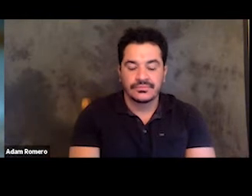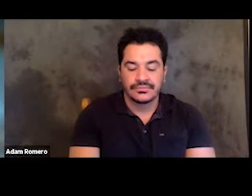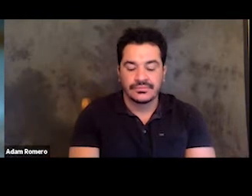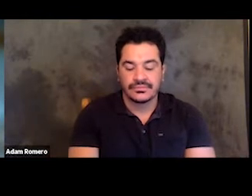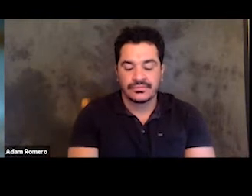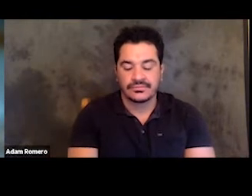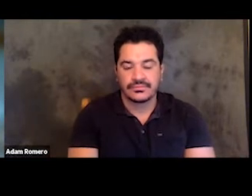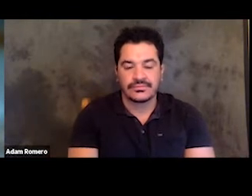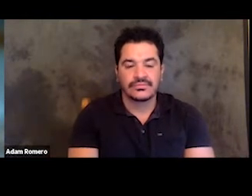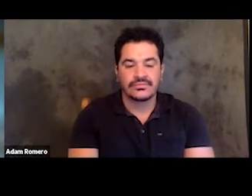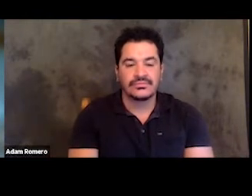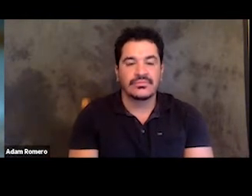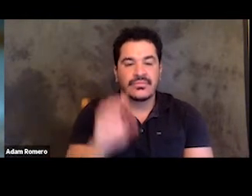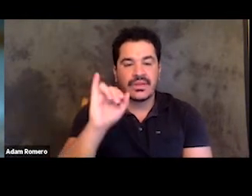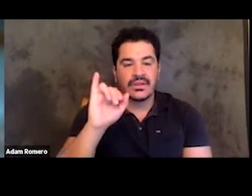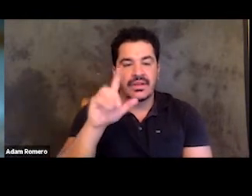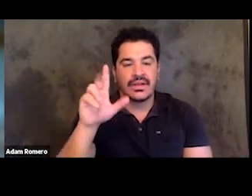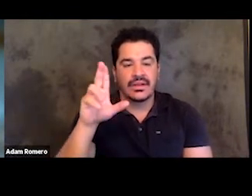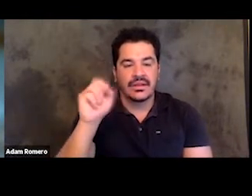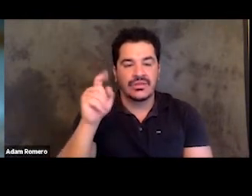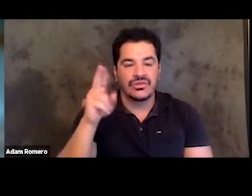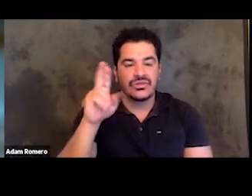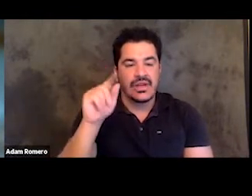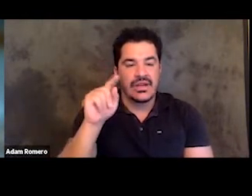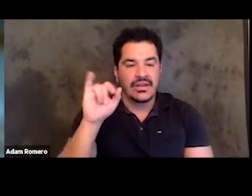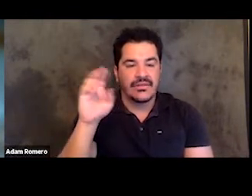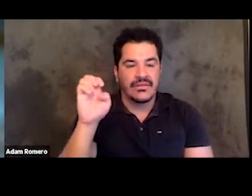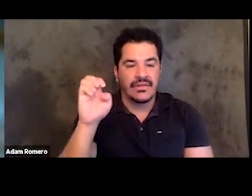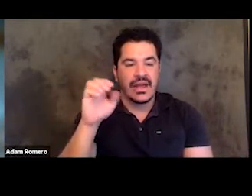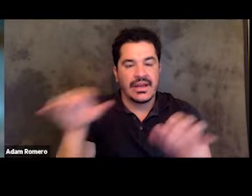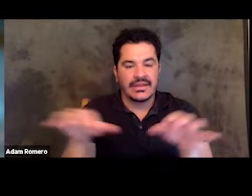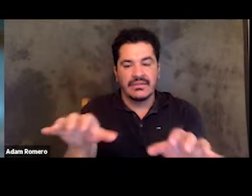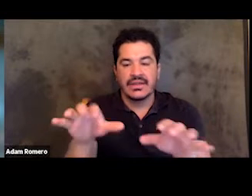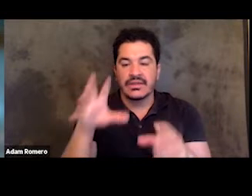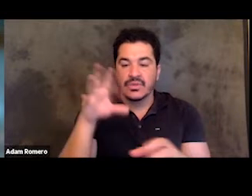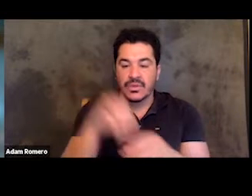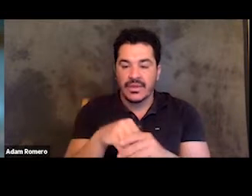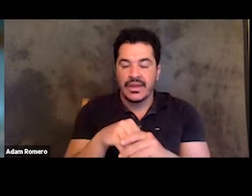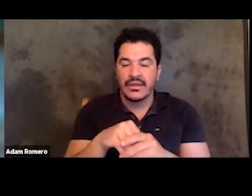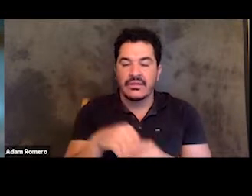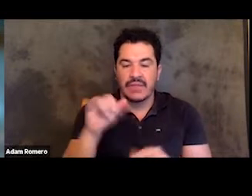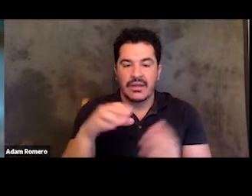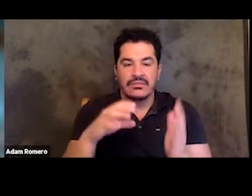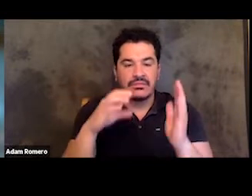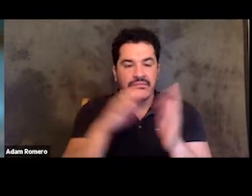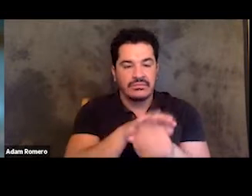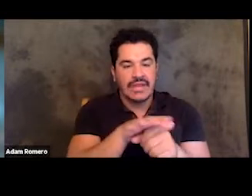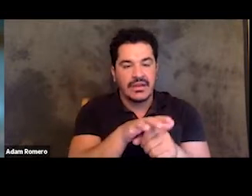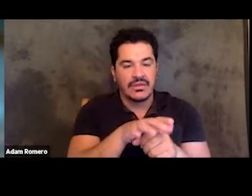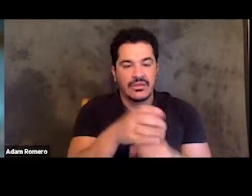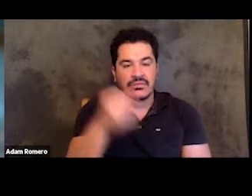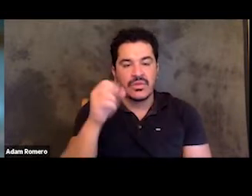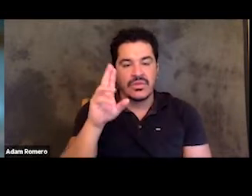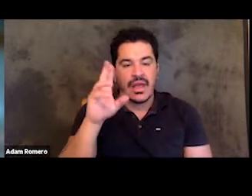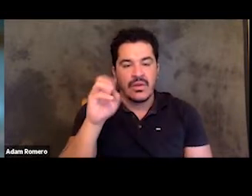The illustrative activities within the sector Pullout, they all follow a very similar